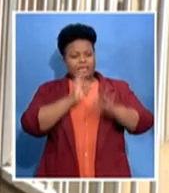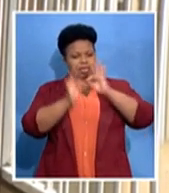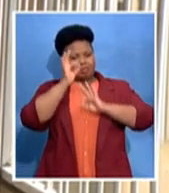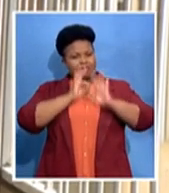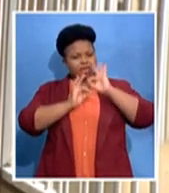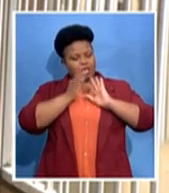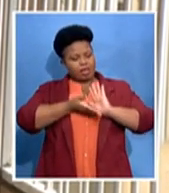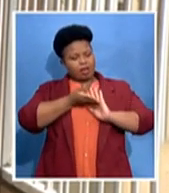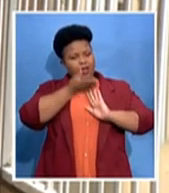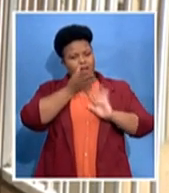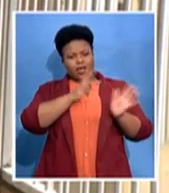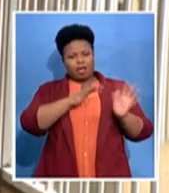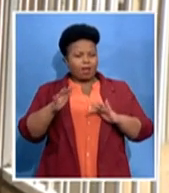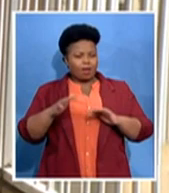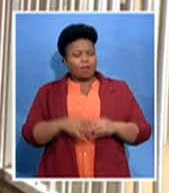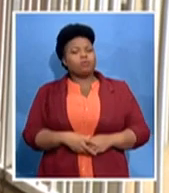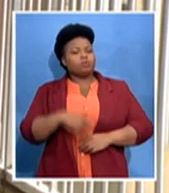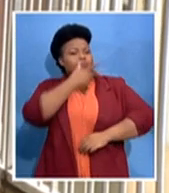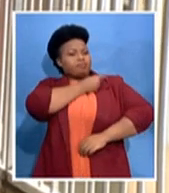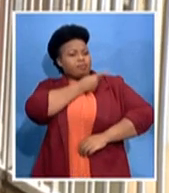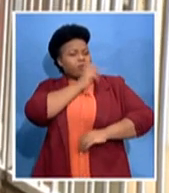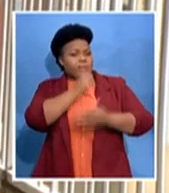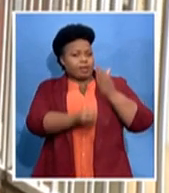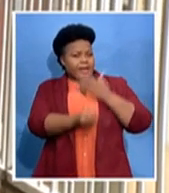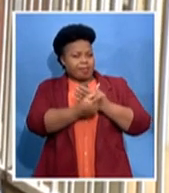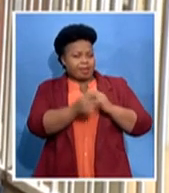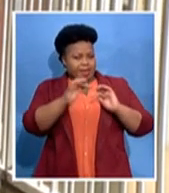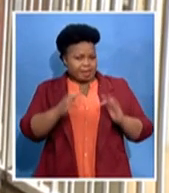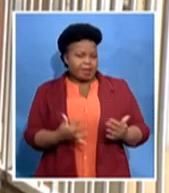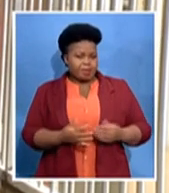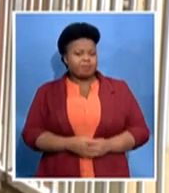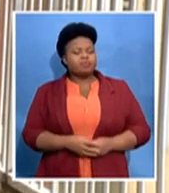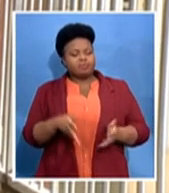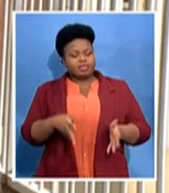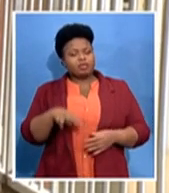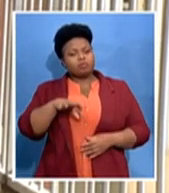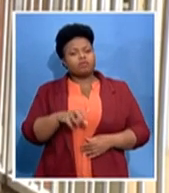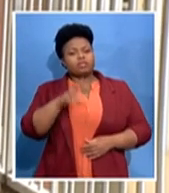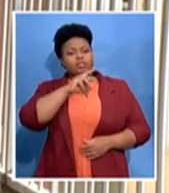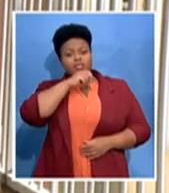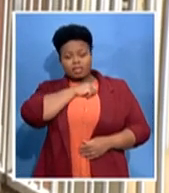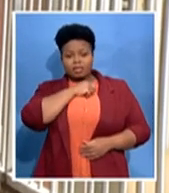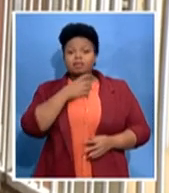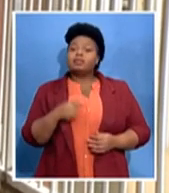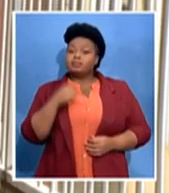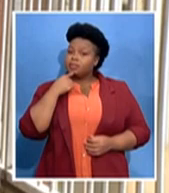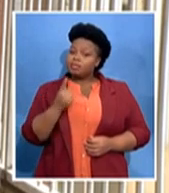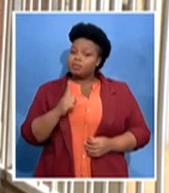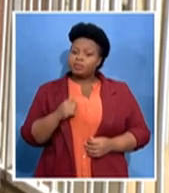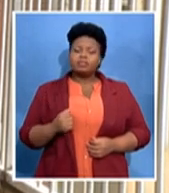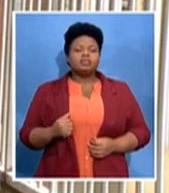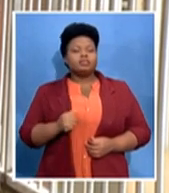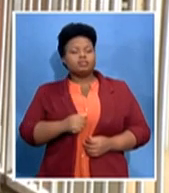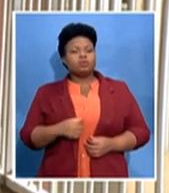rollout program will be managed in KwaZulu-Natal, where they did say that the two sites currently